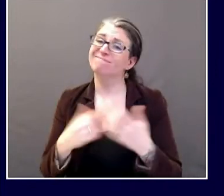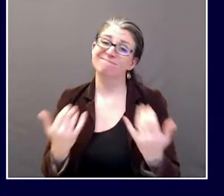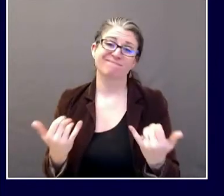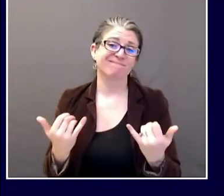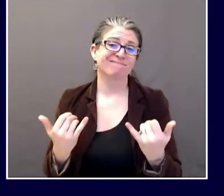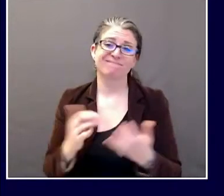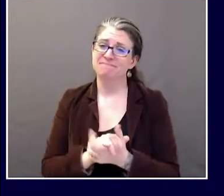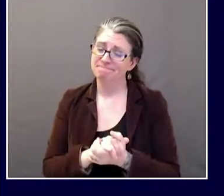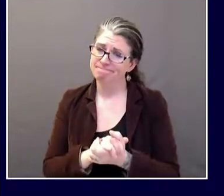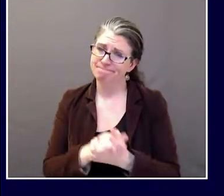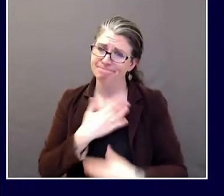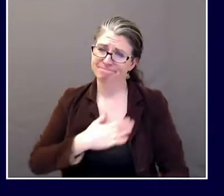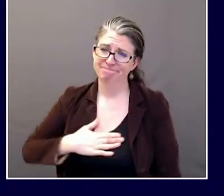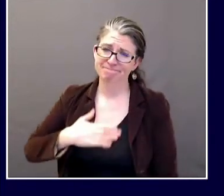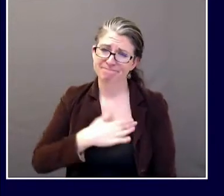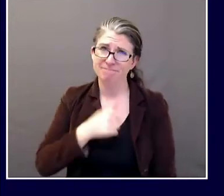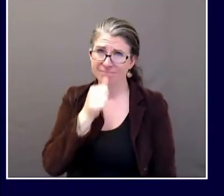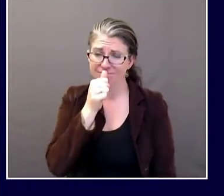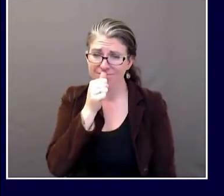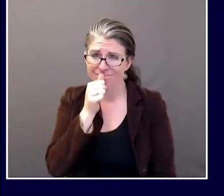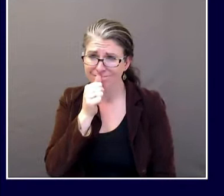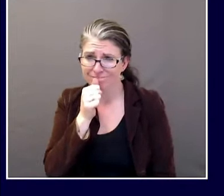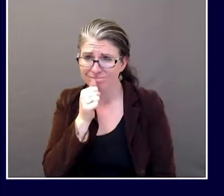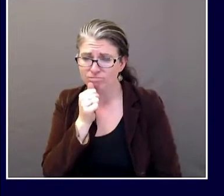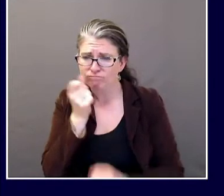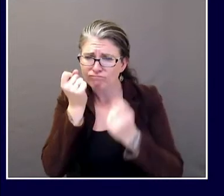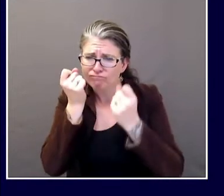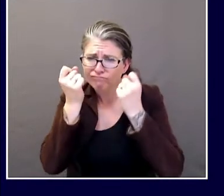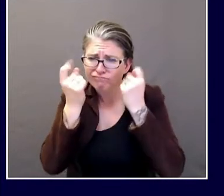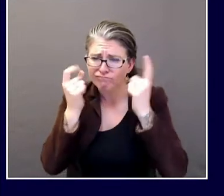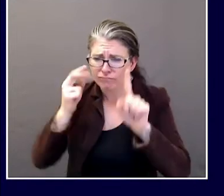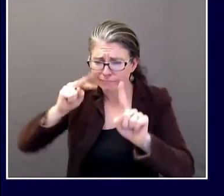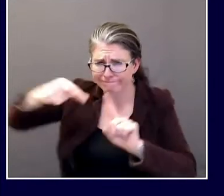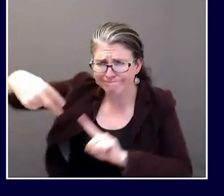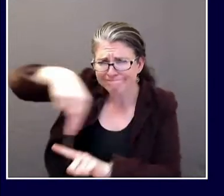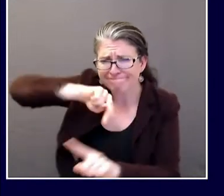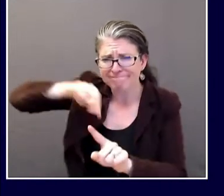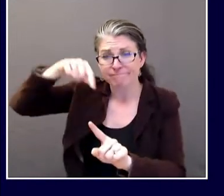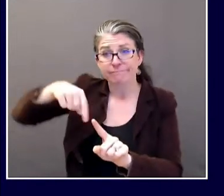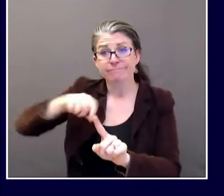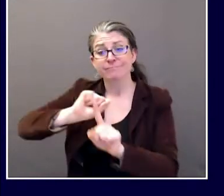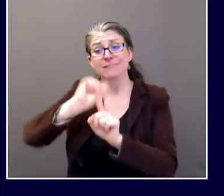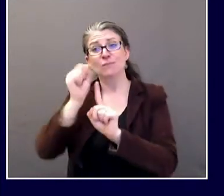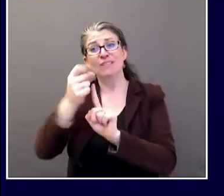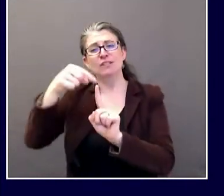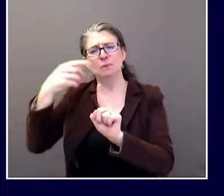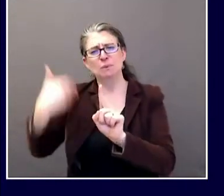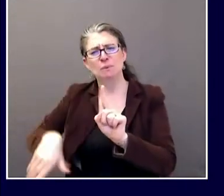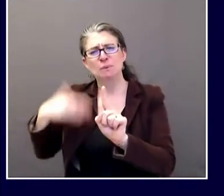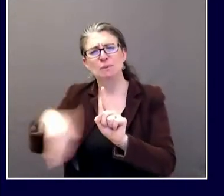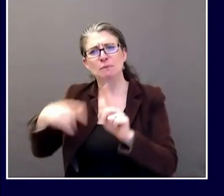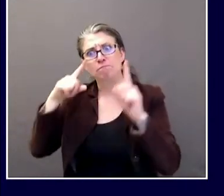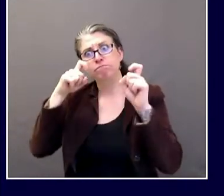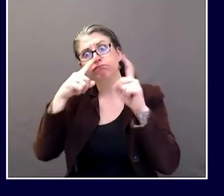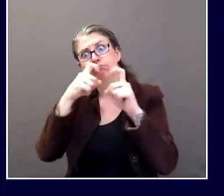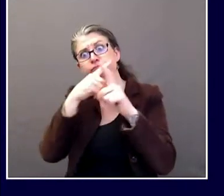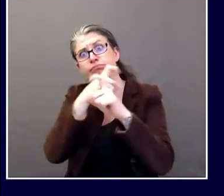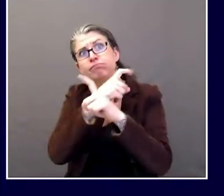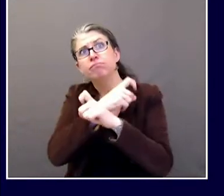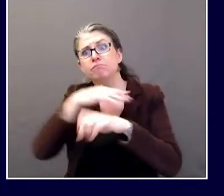diligently as we can to get all of these things set up so that when they're ready to go, they're useful and usable by